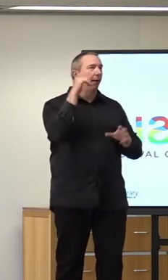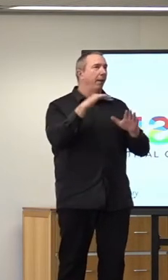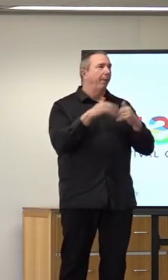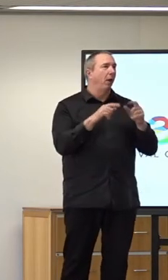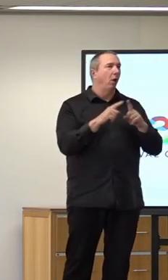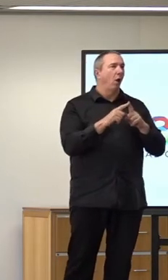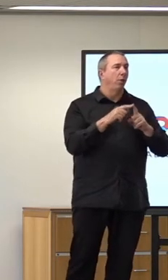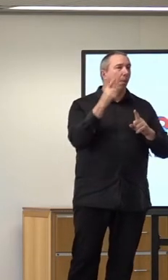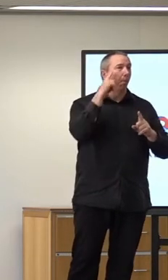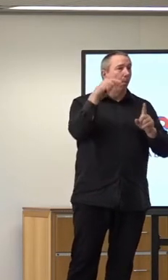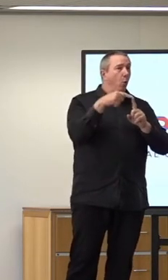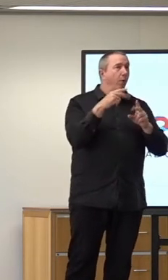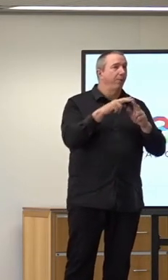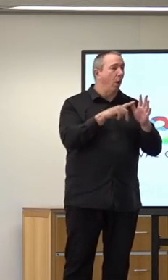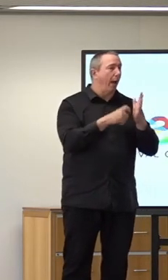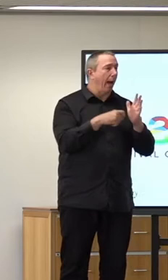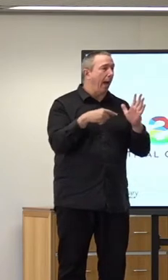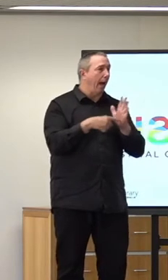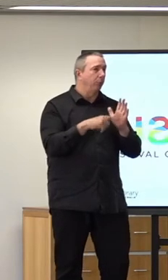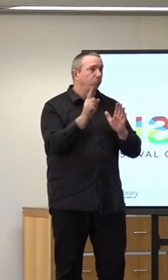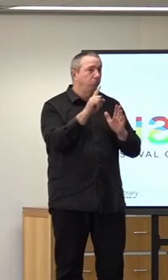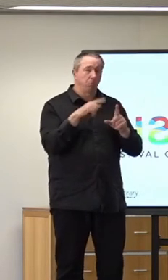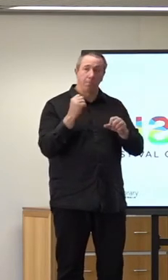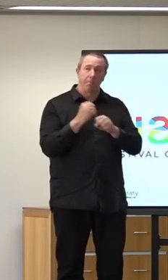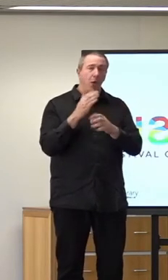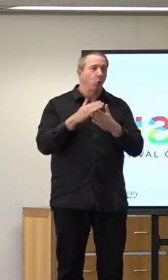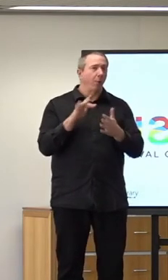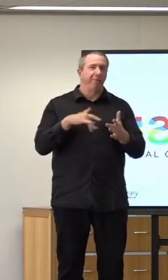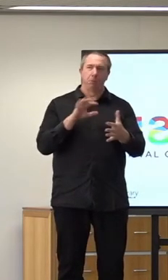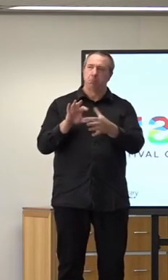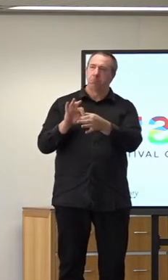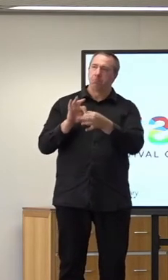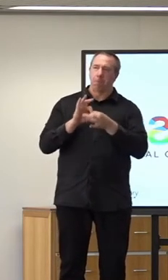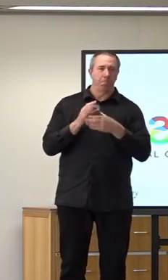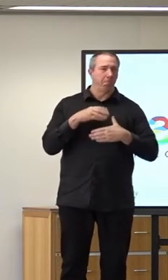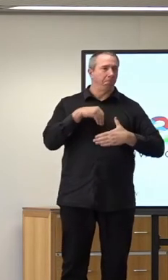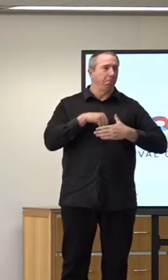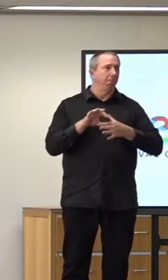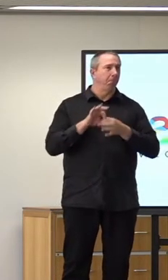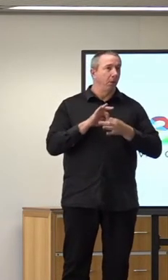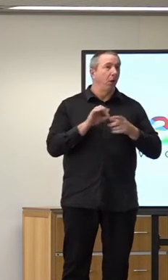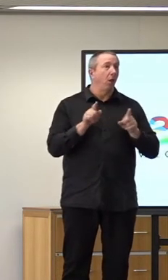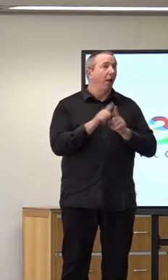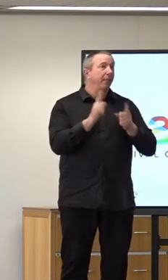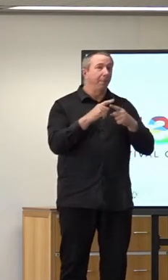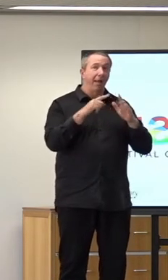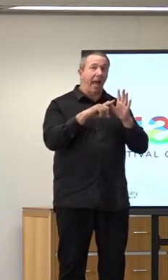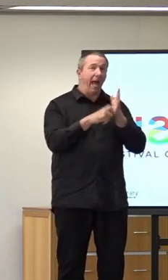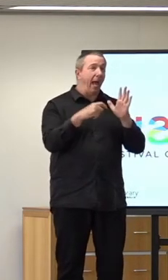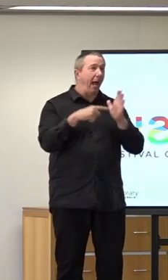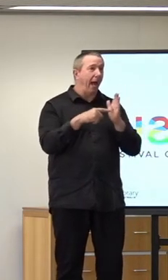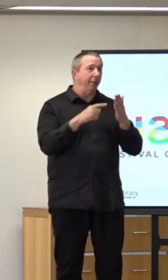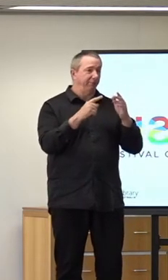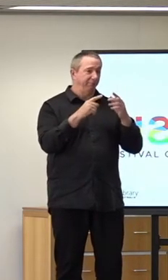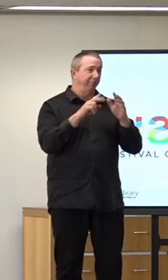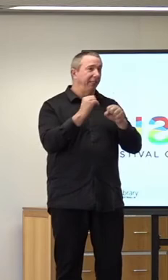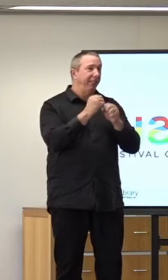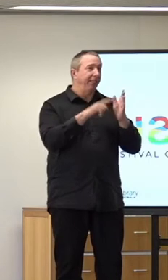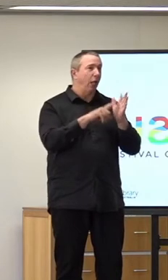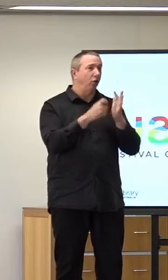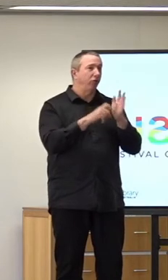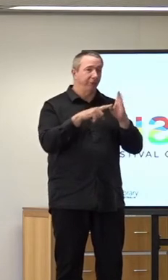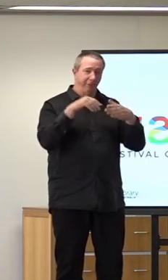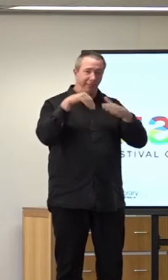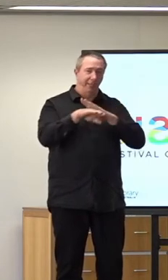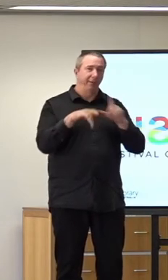it to resonate with you really deeply. And I feel like sometimes, I mean, you know, walking into the art gallery can be a really terrifying experience. And, you know, it's